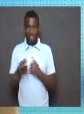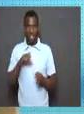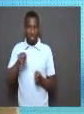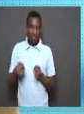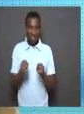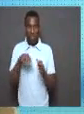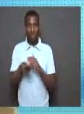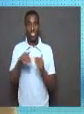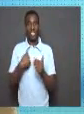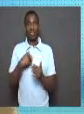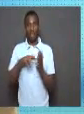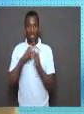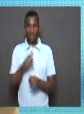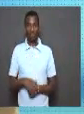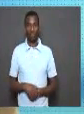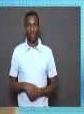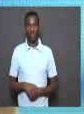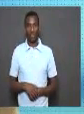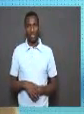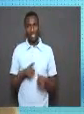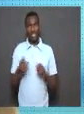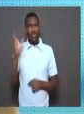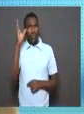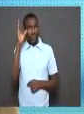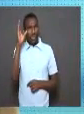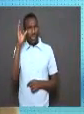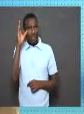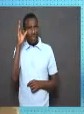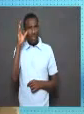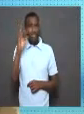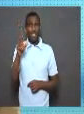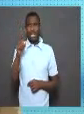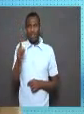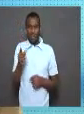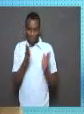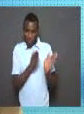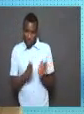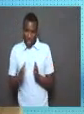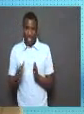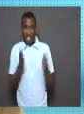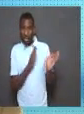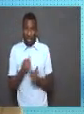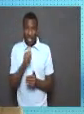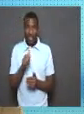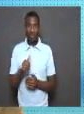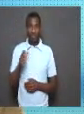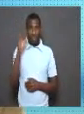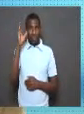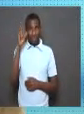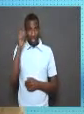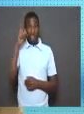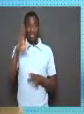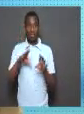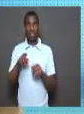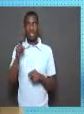However, understanding the concept of order and disorder is also critical